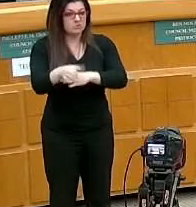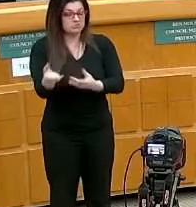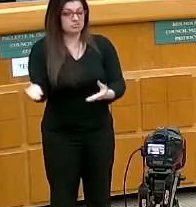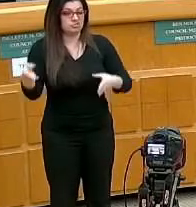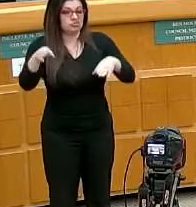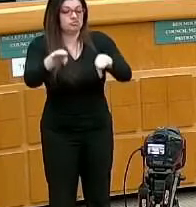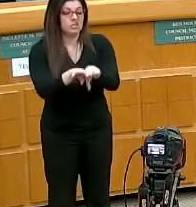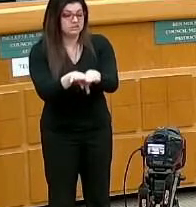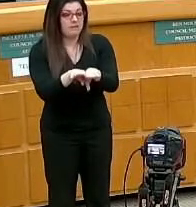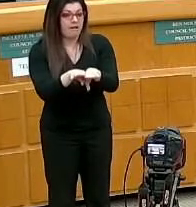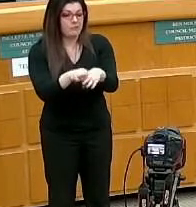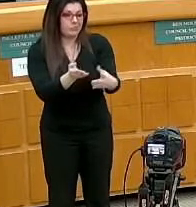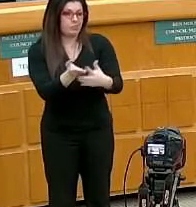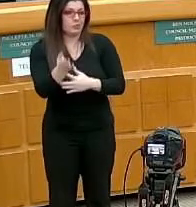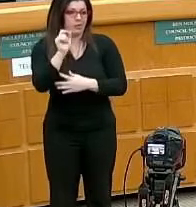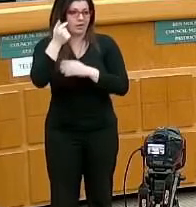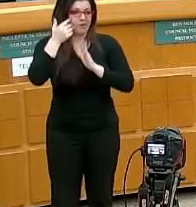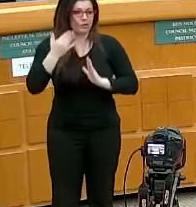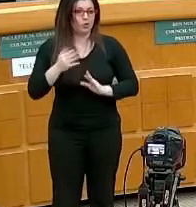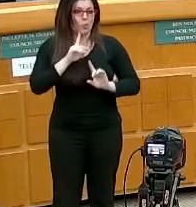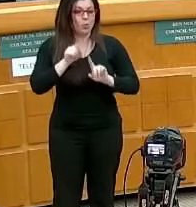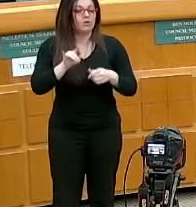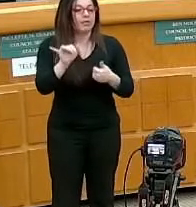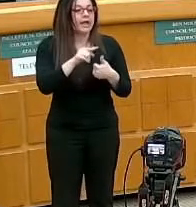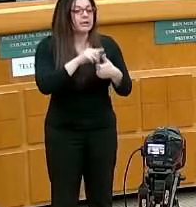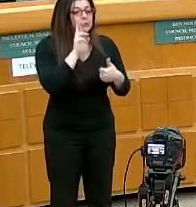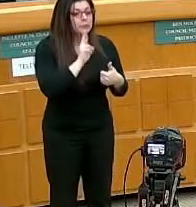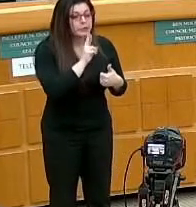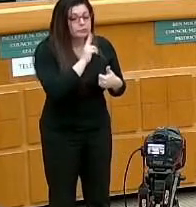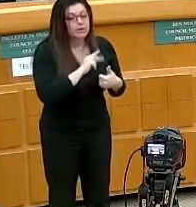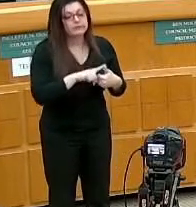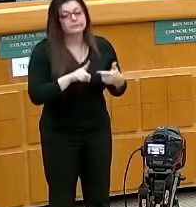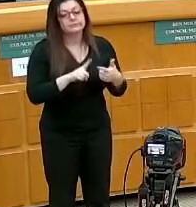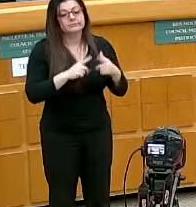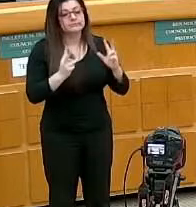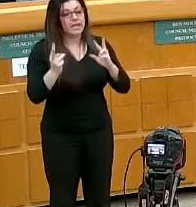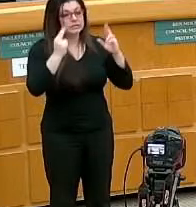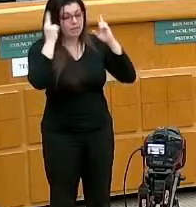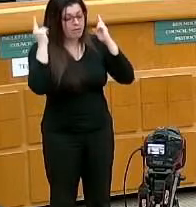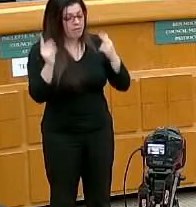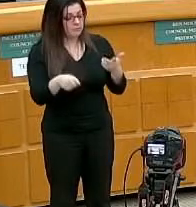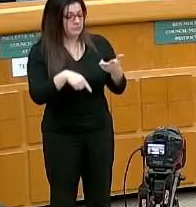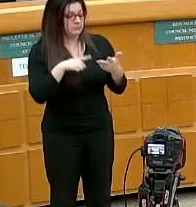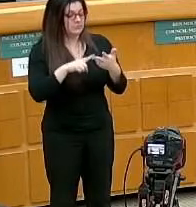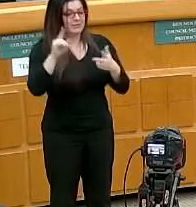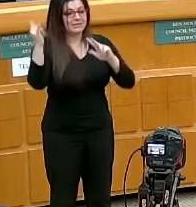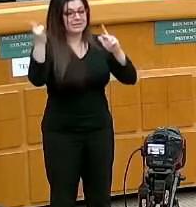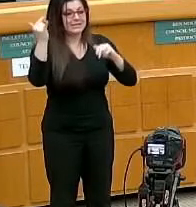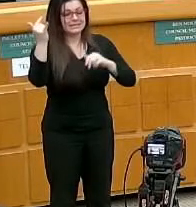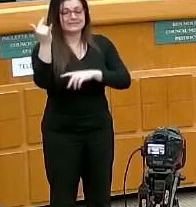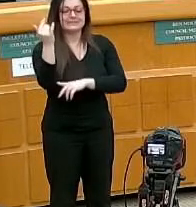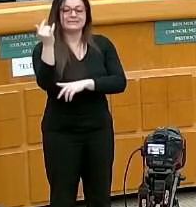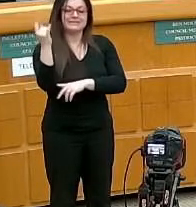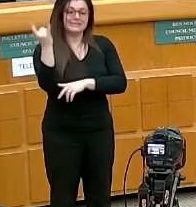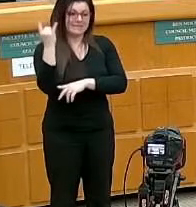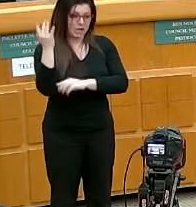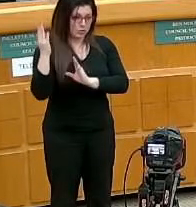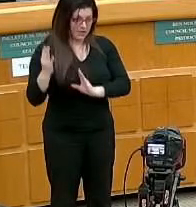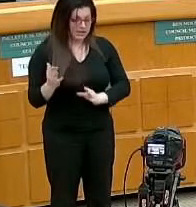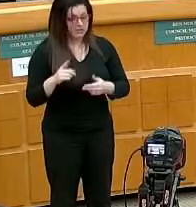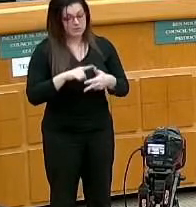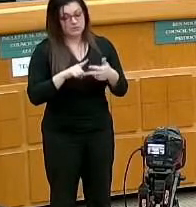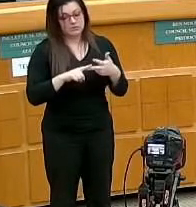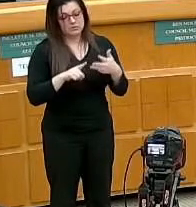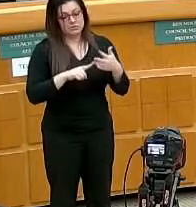by the governor's orders. So that means restaurants, hair salons, catering offices, roofing and tire shops.